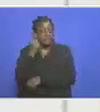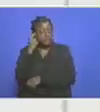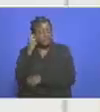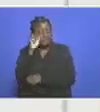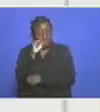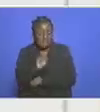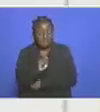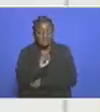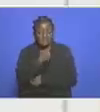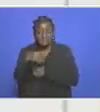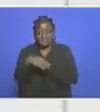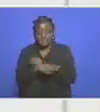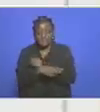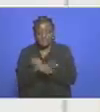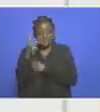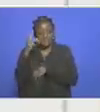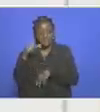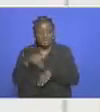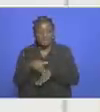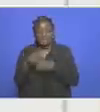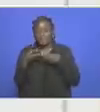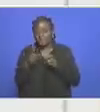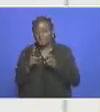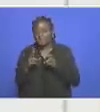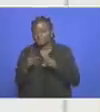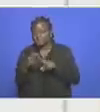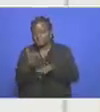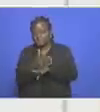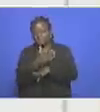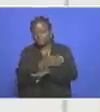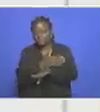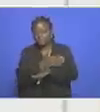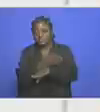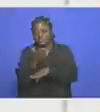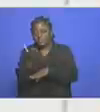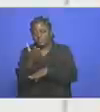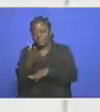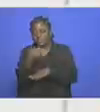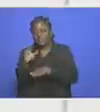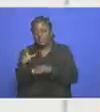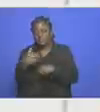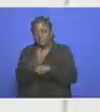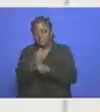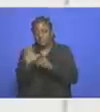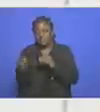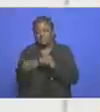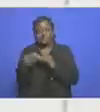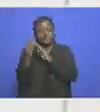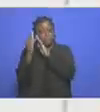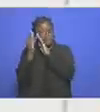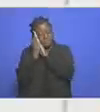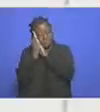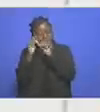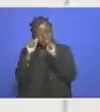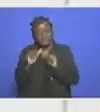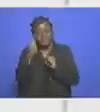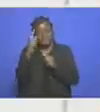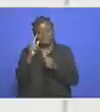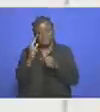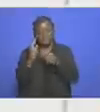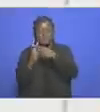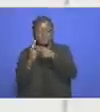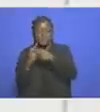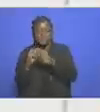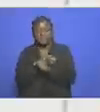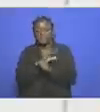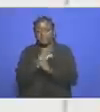at ways how we could improve on that infrastructure and create additional bed capacity for those cases that are positive for